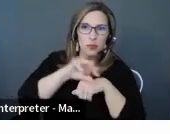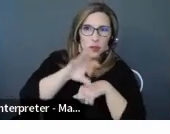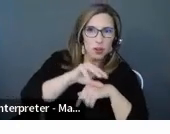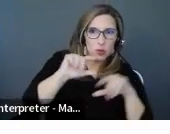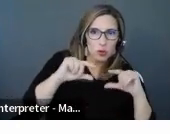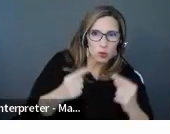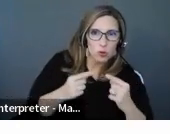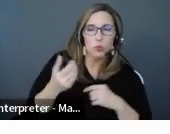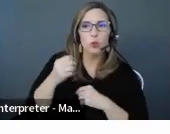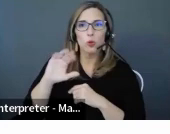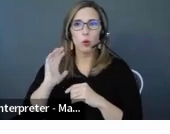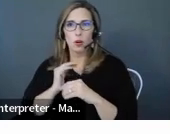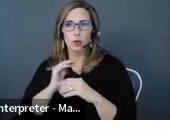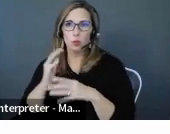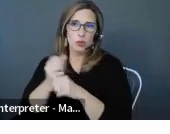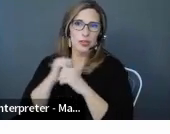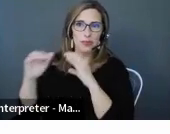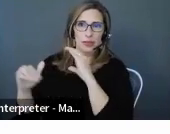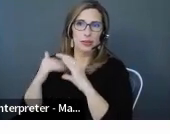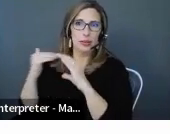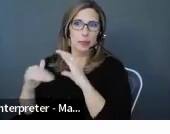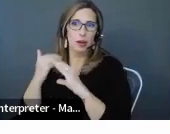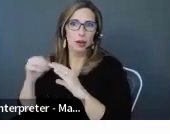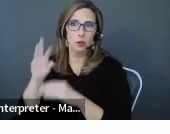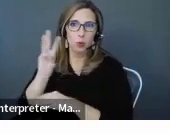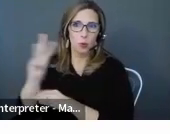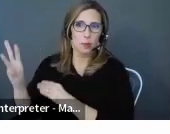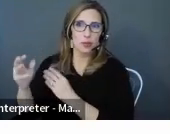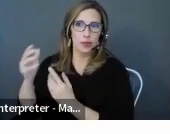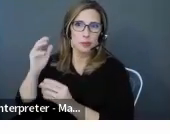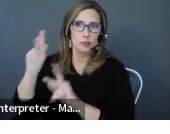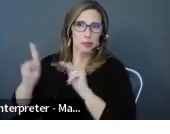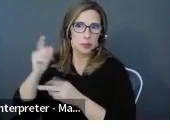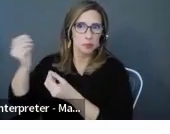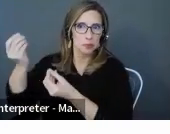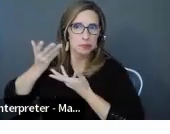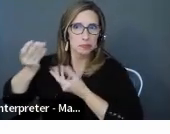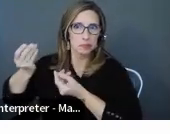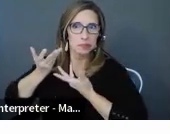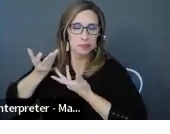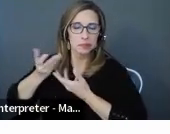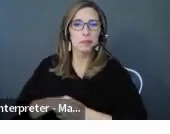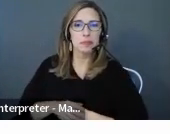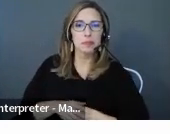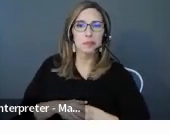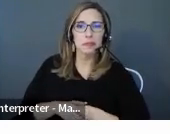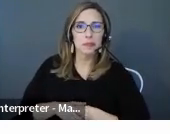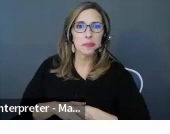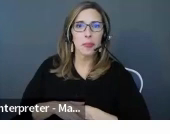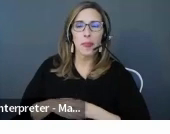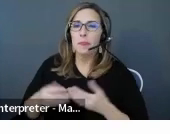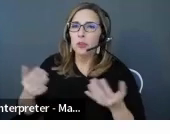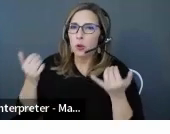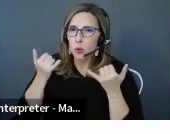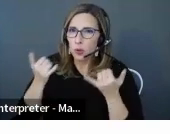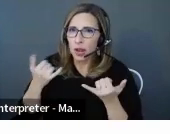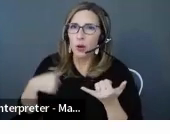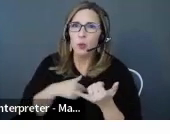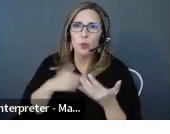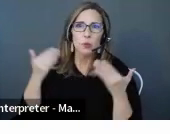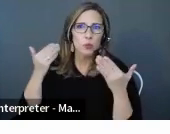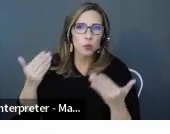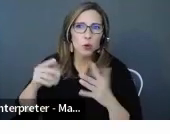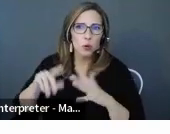feedback submitted through our email or our website. So now we're going to launch a poll. If you could go to the next